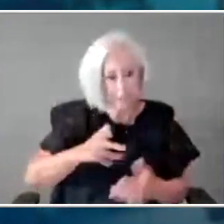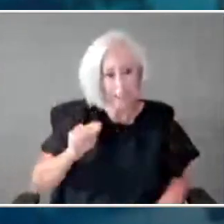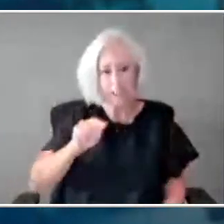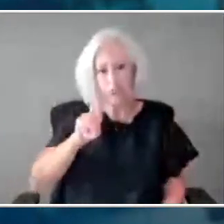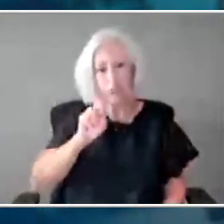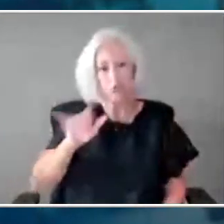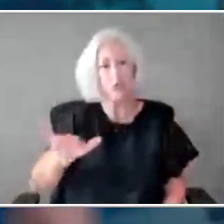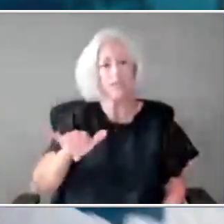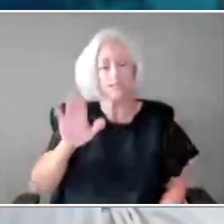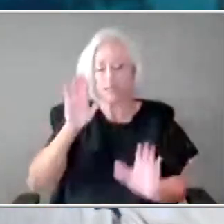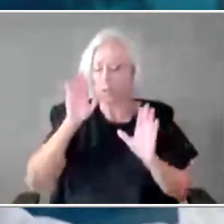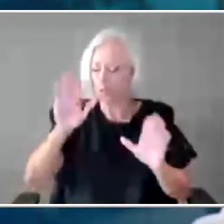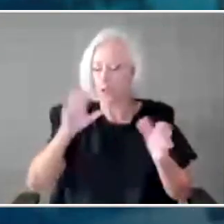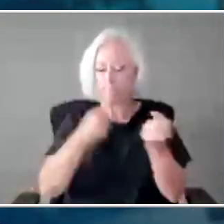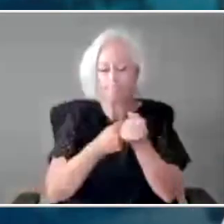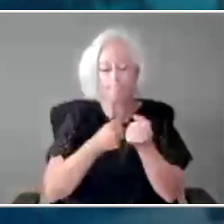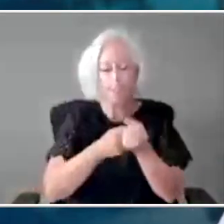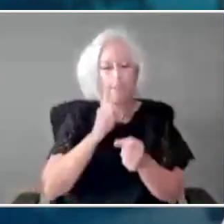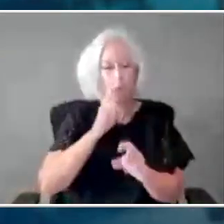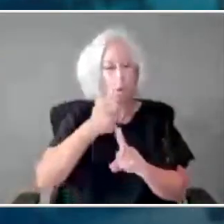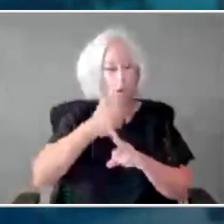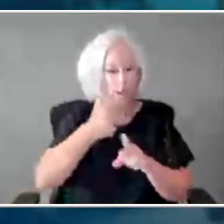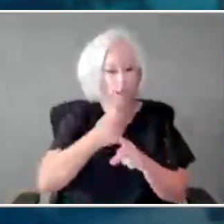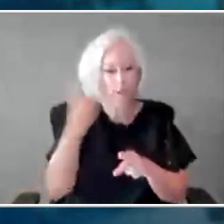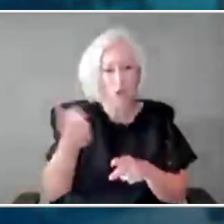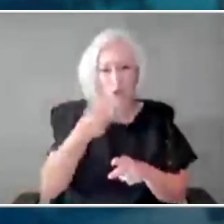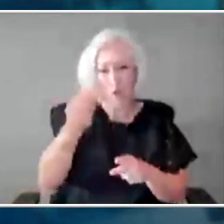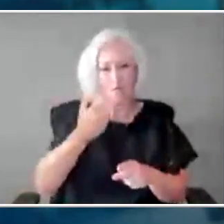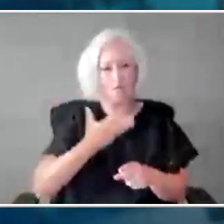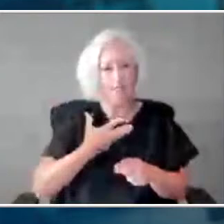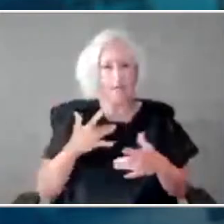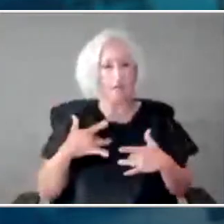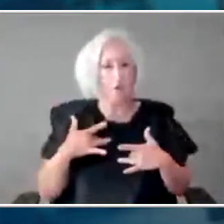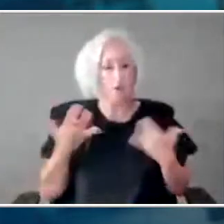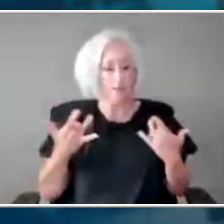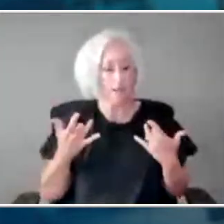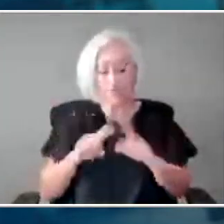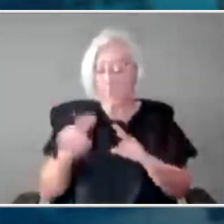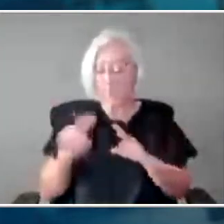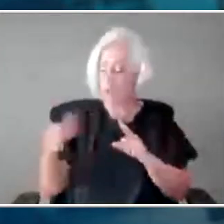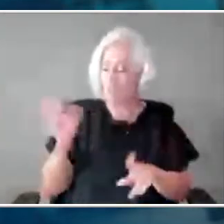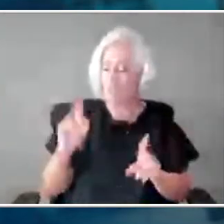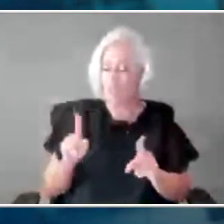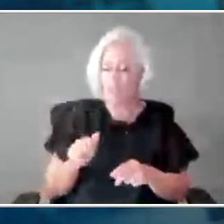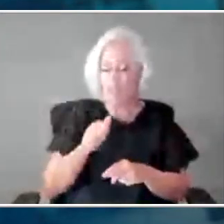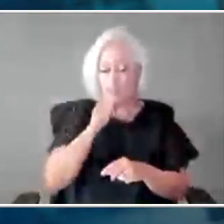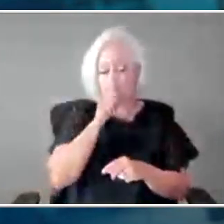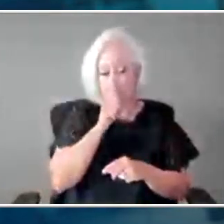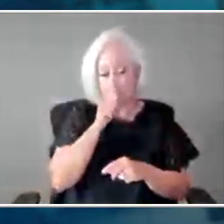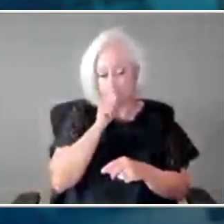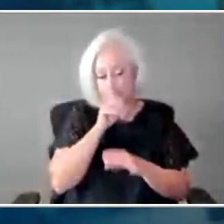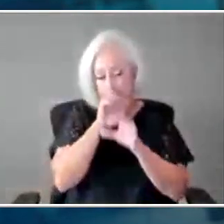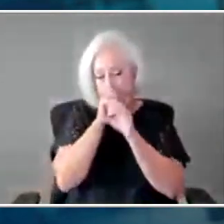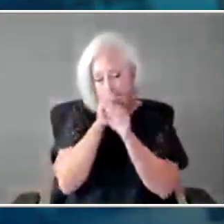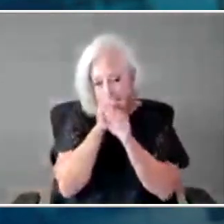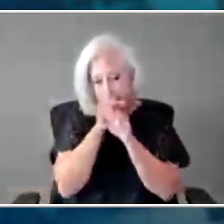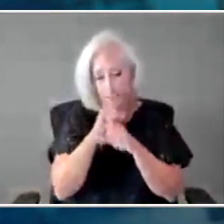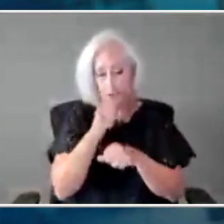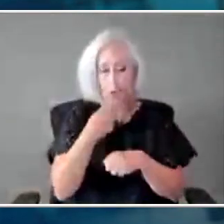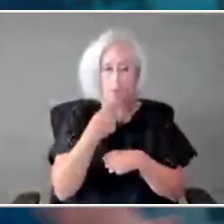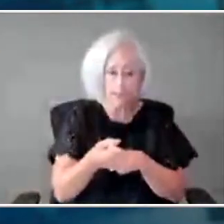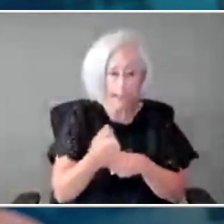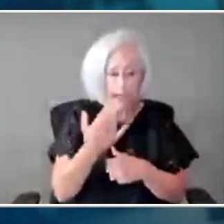herself and always lets us know what's going on. But there are some people that's really hard for them. And so I think that's also something that a family member, a